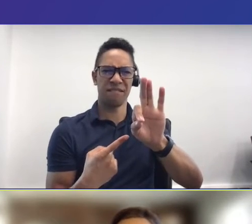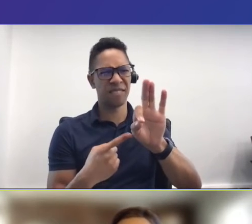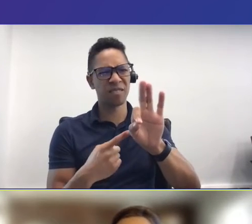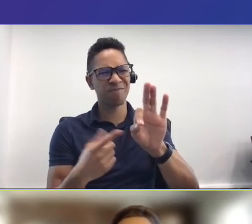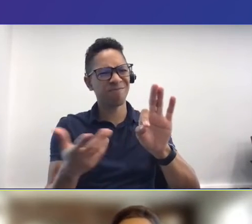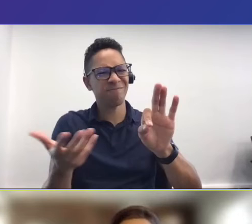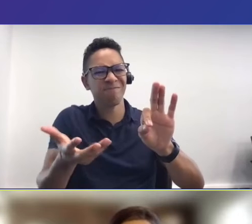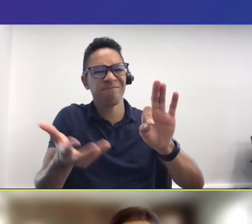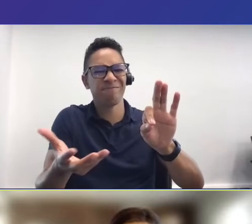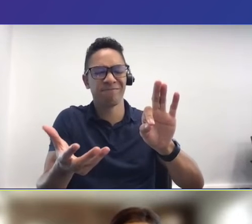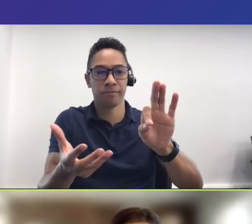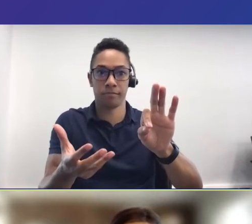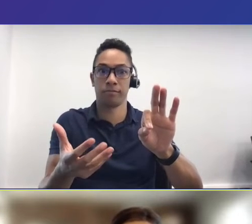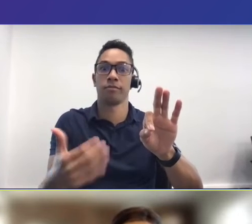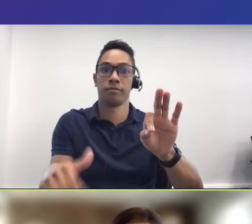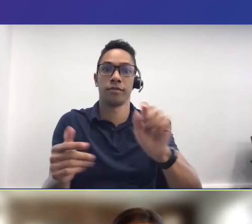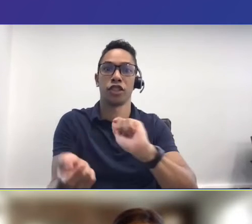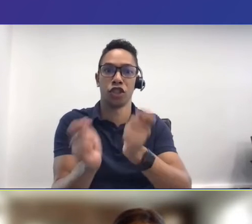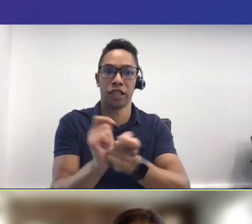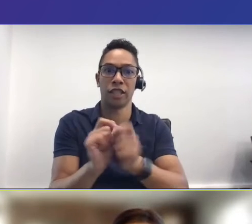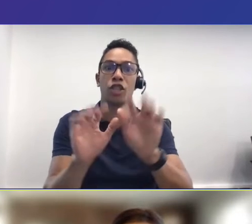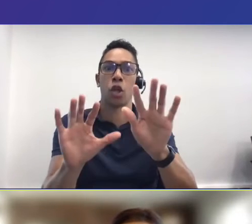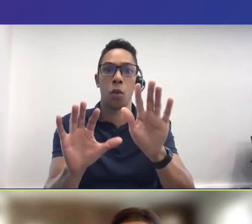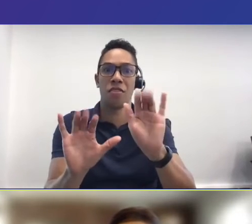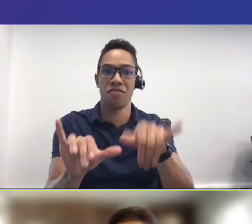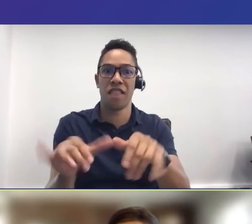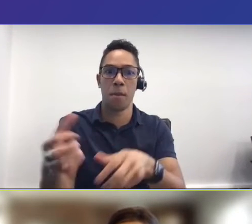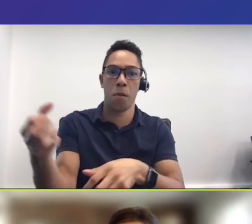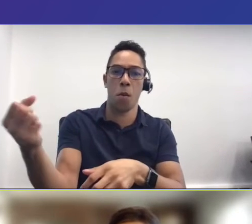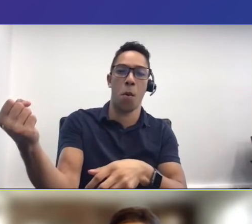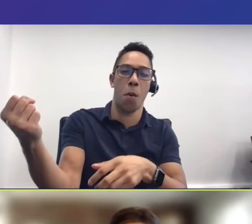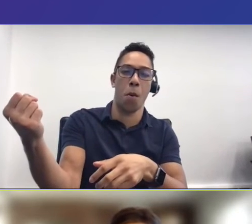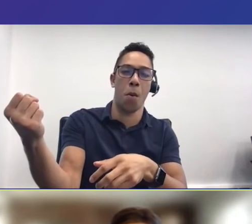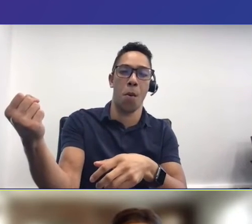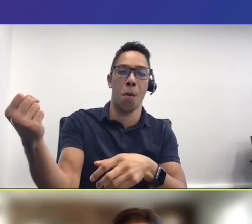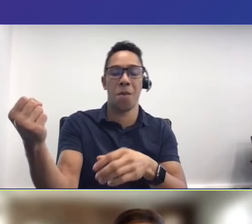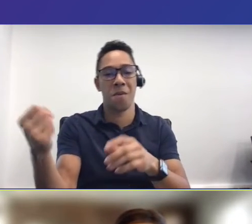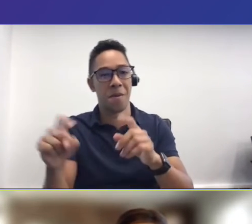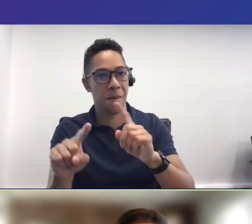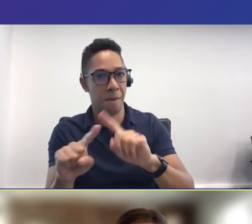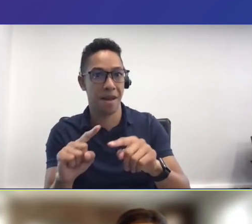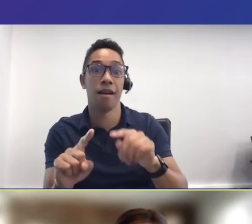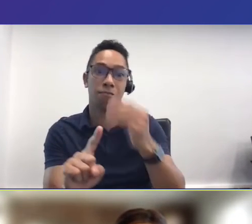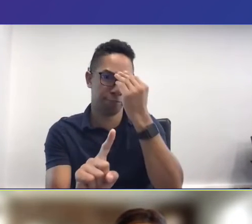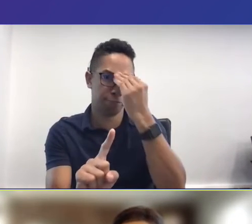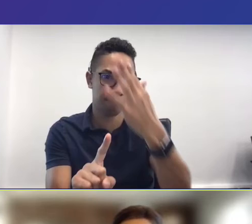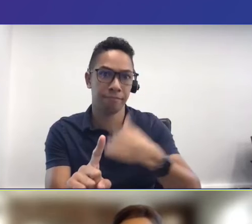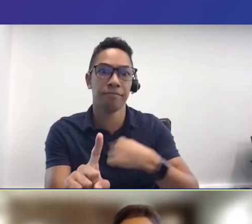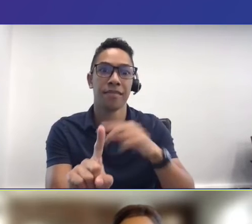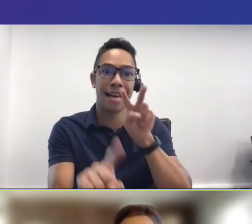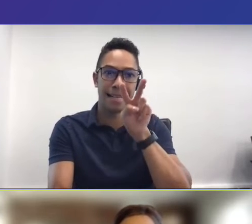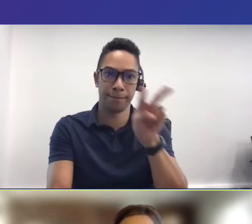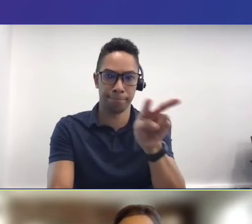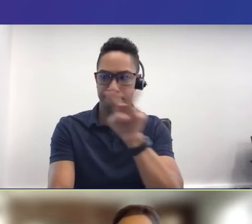So I'll stop there because I think that's giant and philosophical, but I can see the difference for sure.